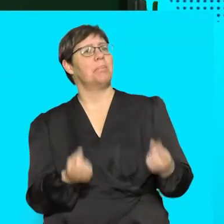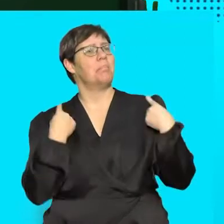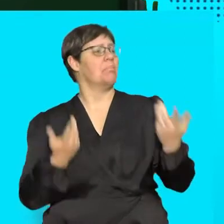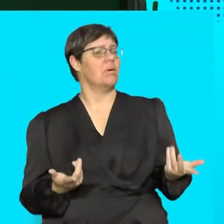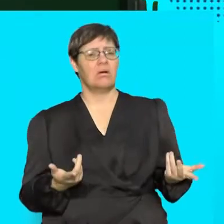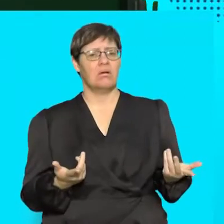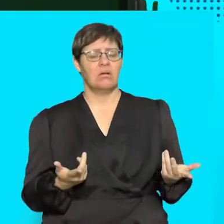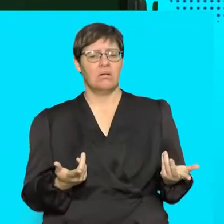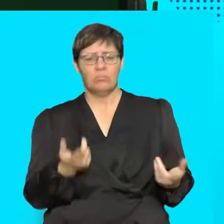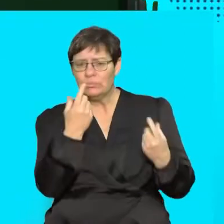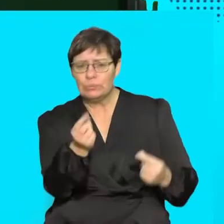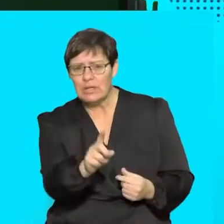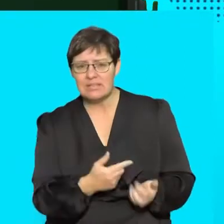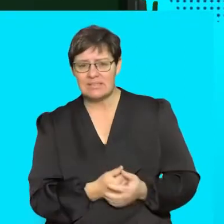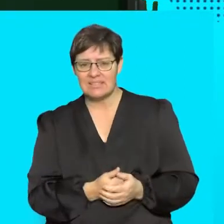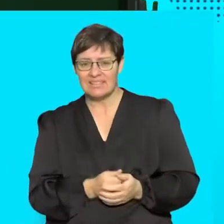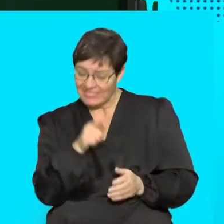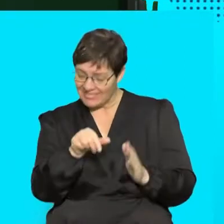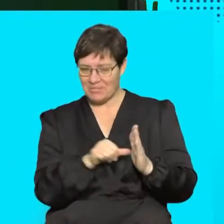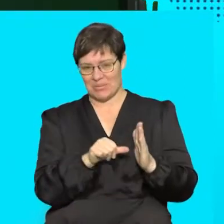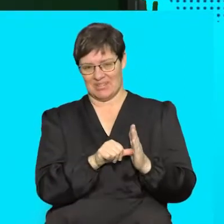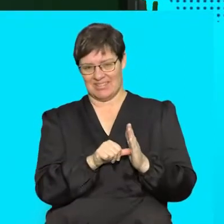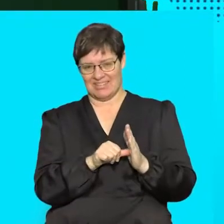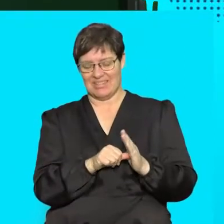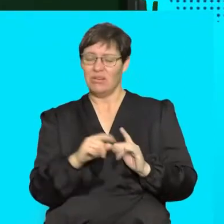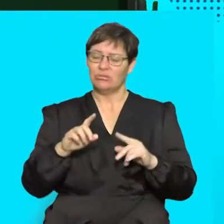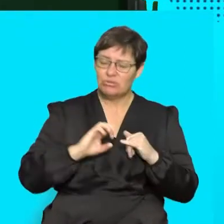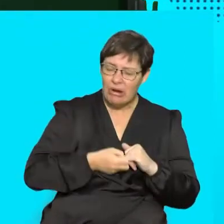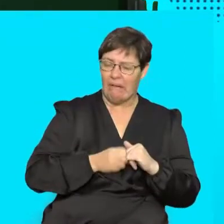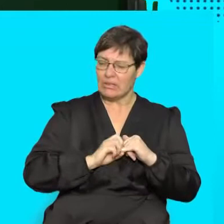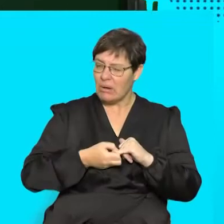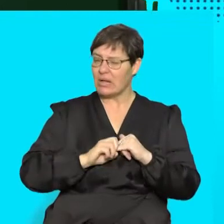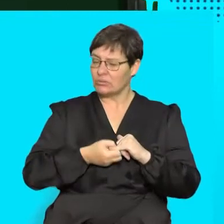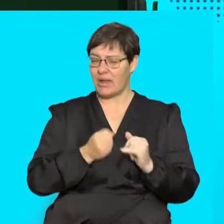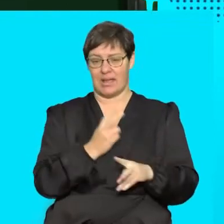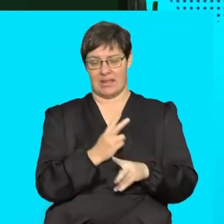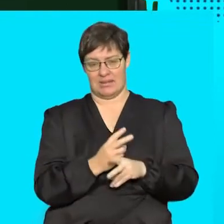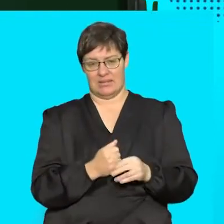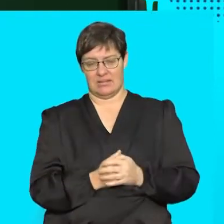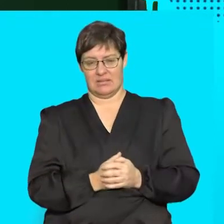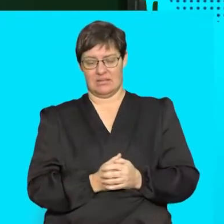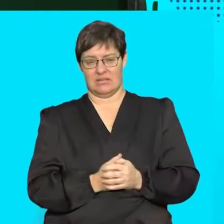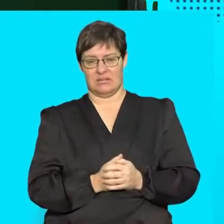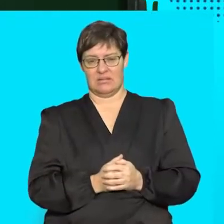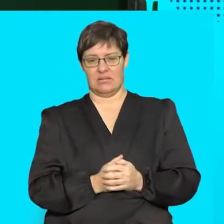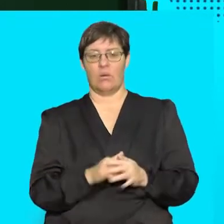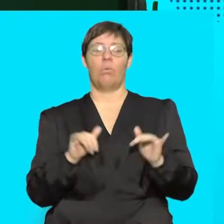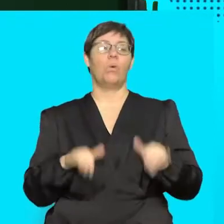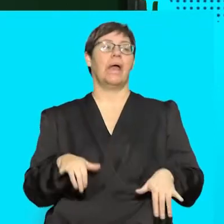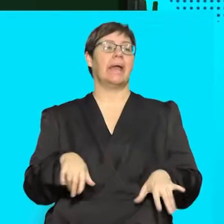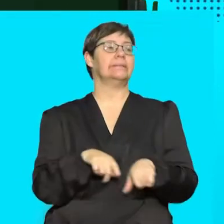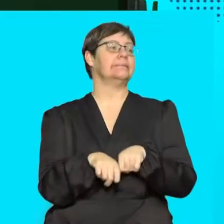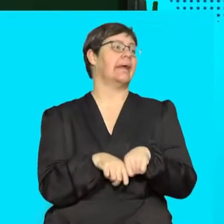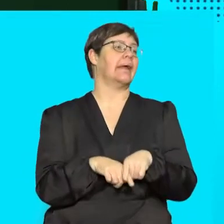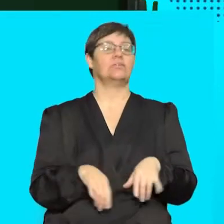you do when you don't understand, okay? Is that consistency, okay? So we don't wait for